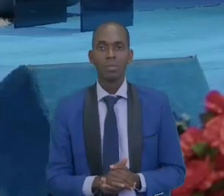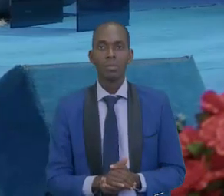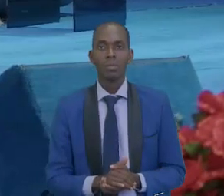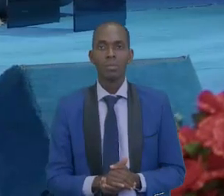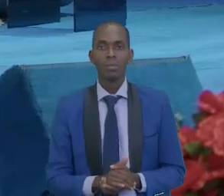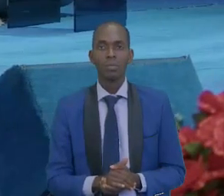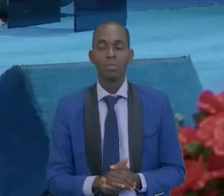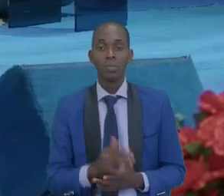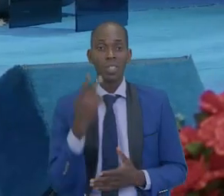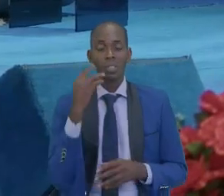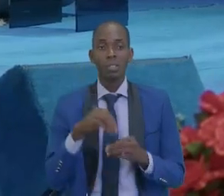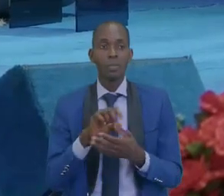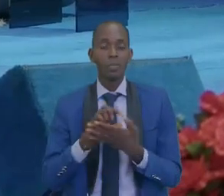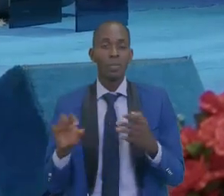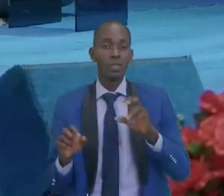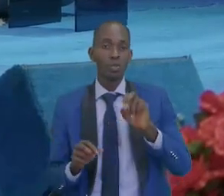Look at verse 12 there.